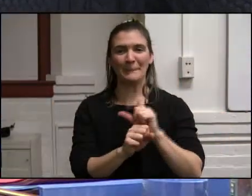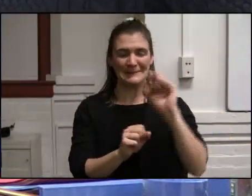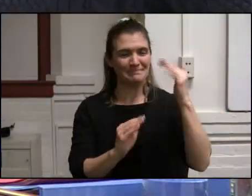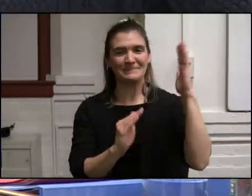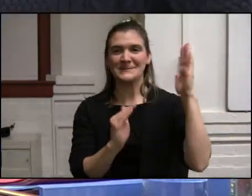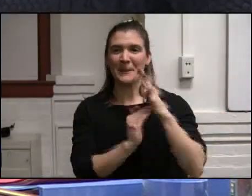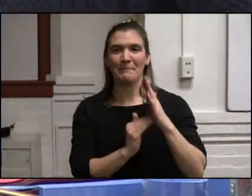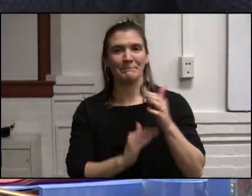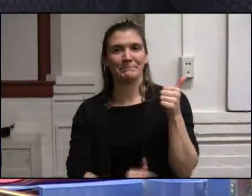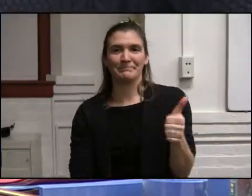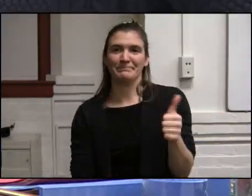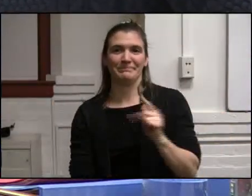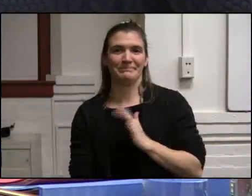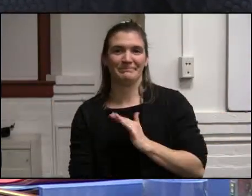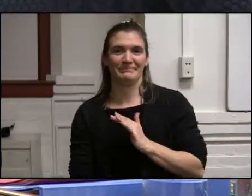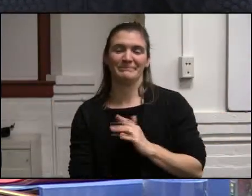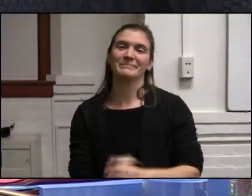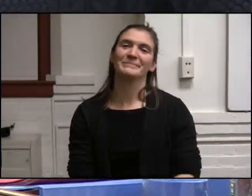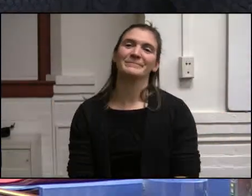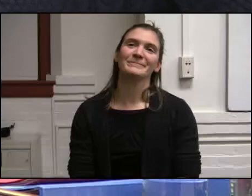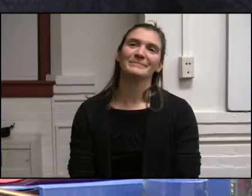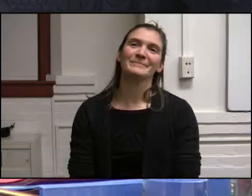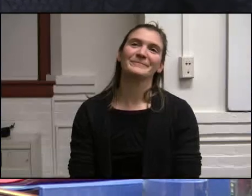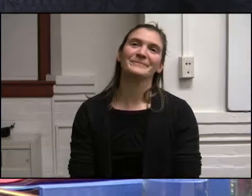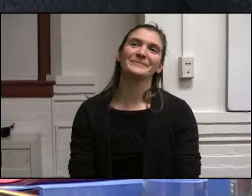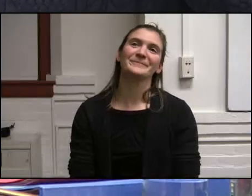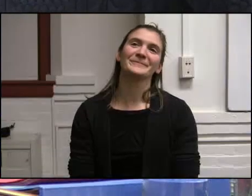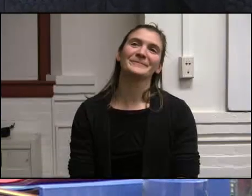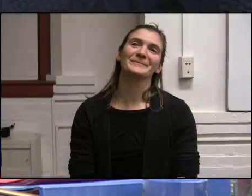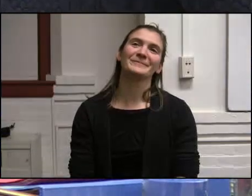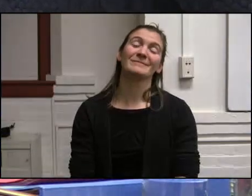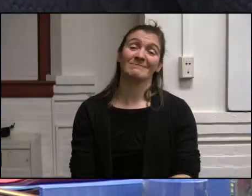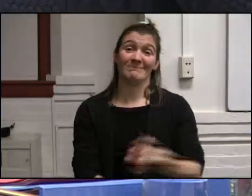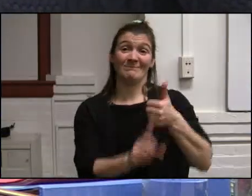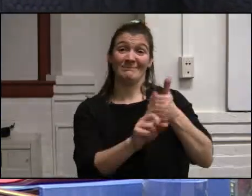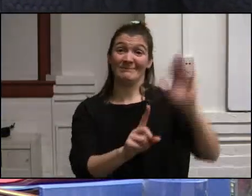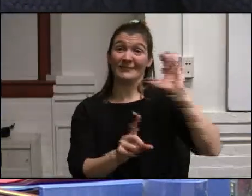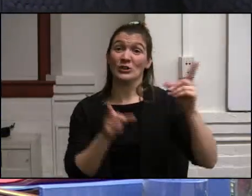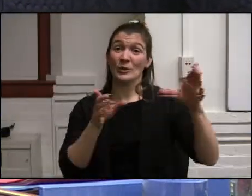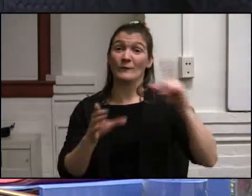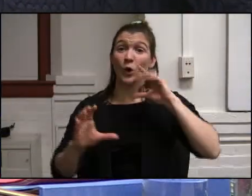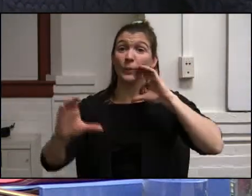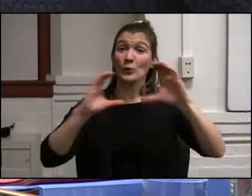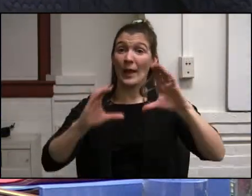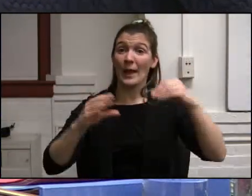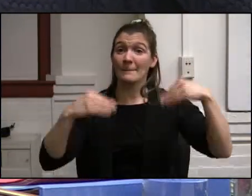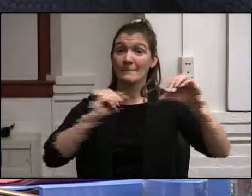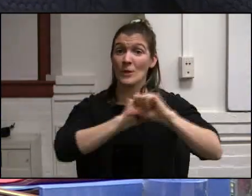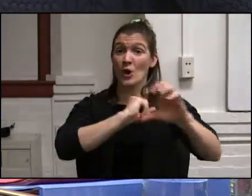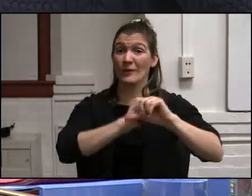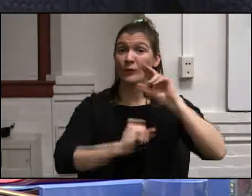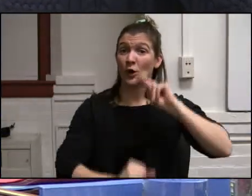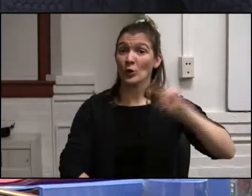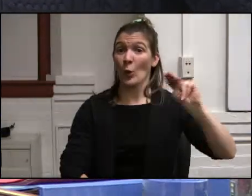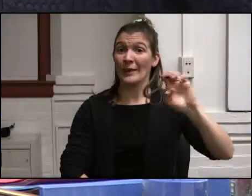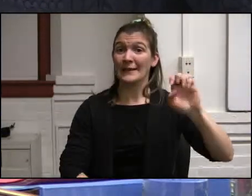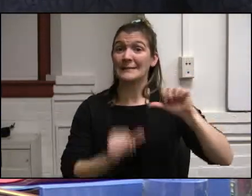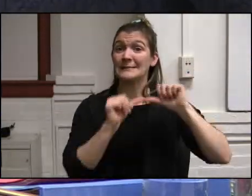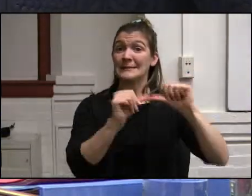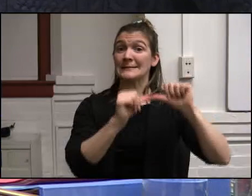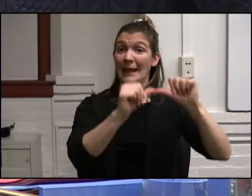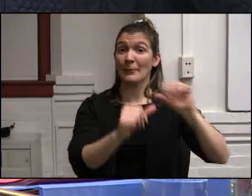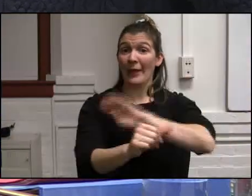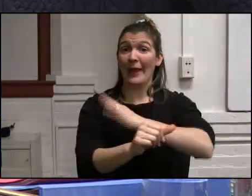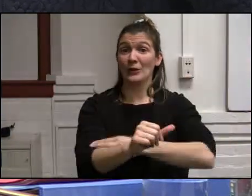being particularly the best person for this job. He's been Director of Communications and Marketing for the Northeast